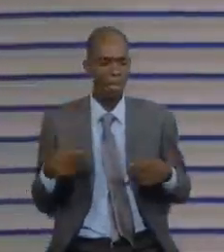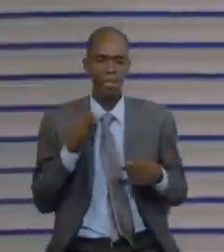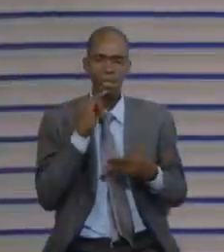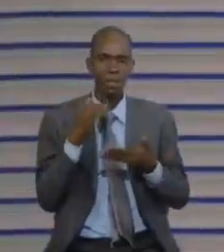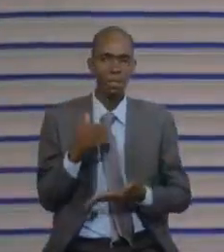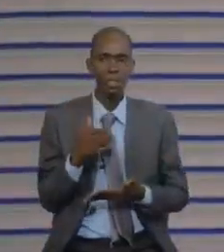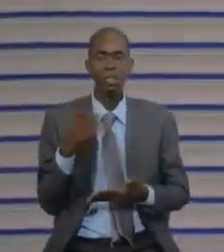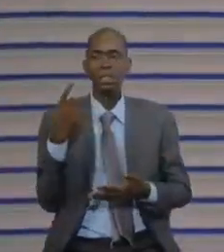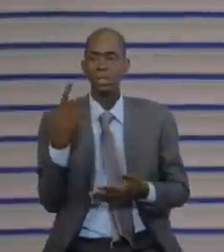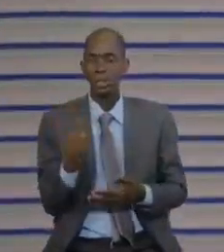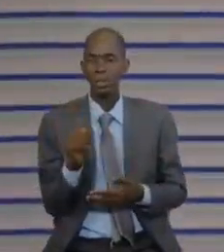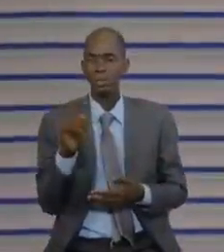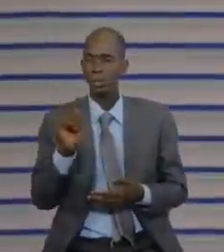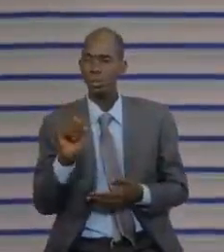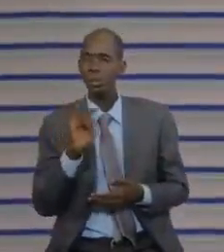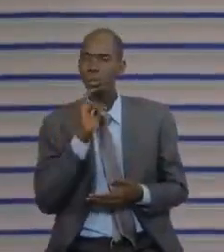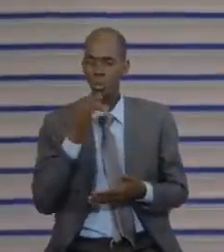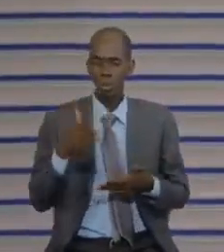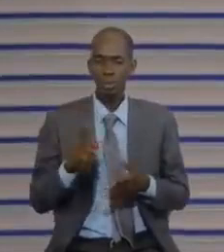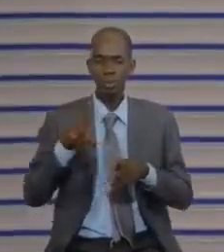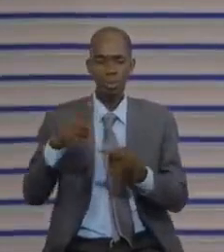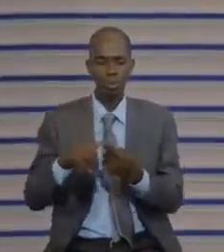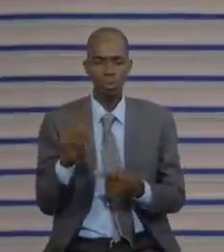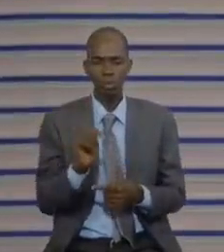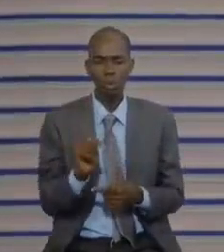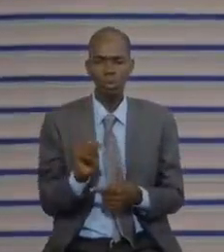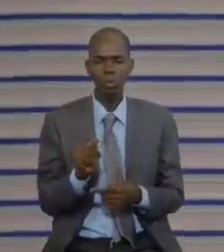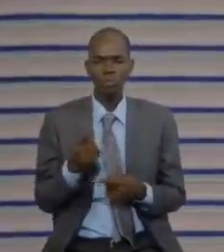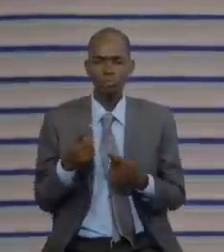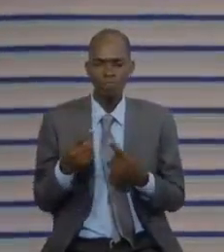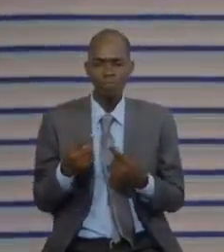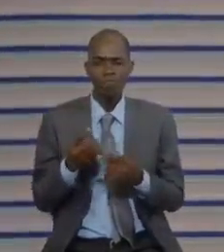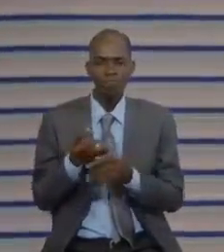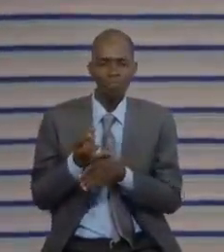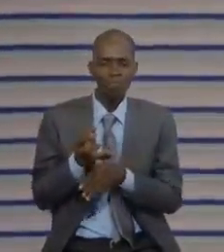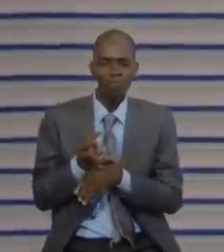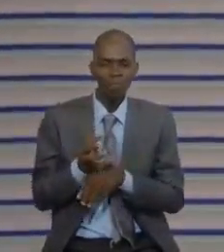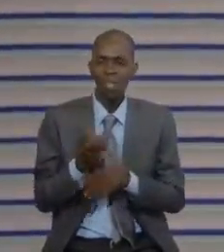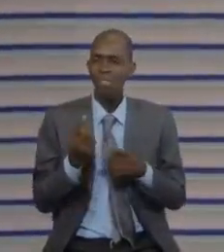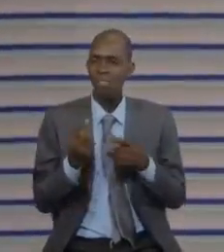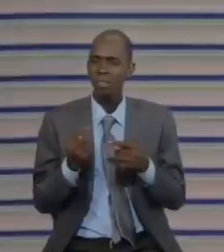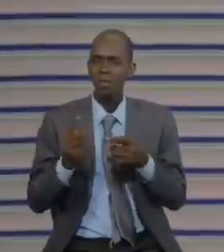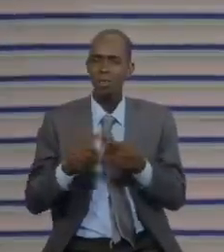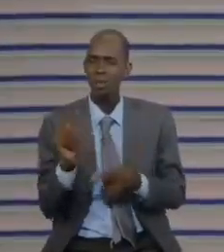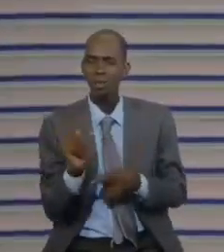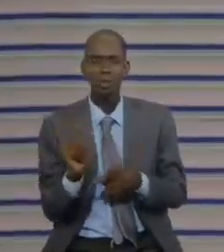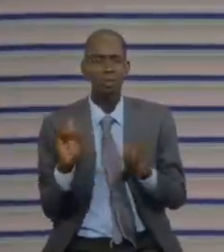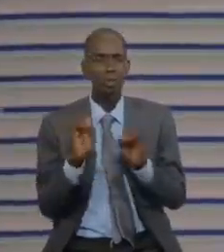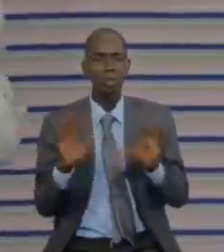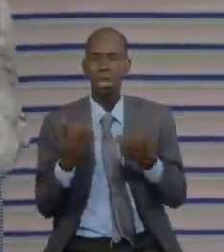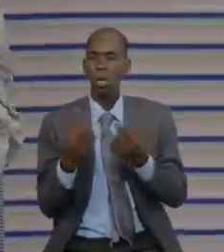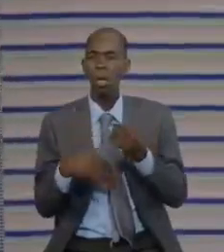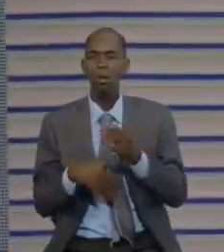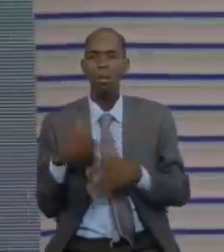urine is stored there. You get there, nothing comes out. And then you try and try, nothing comes out. I will